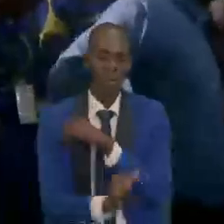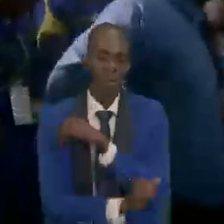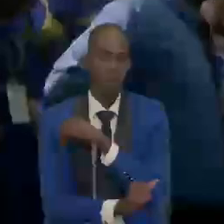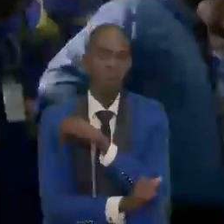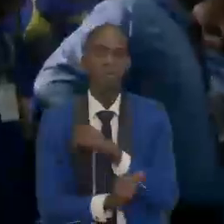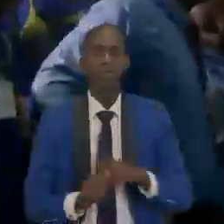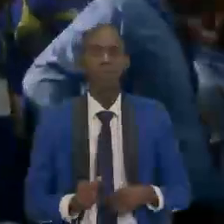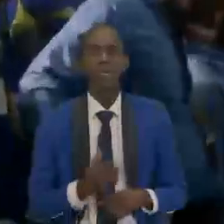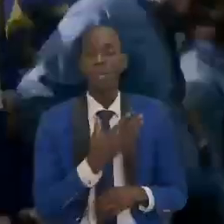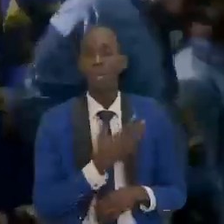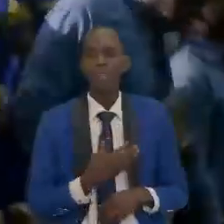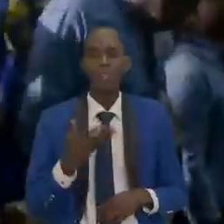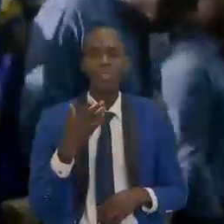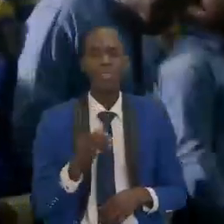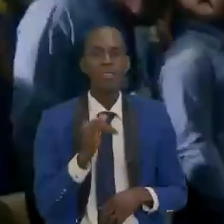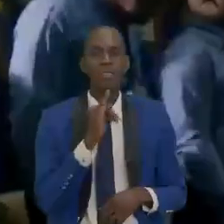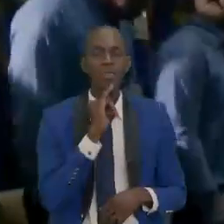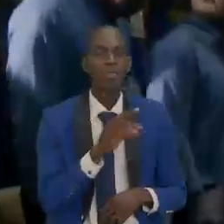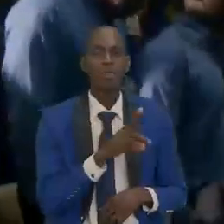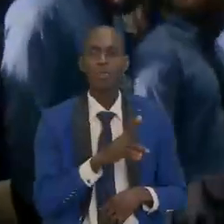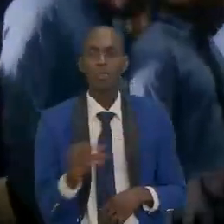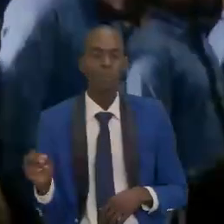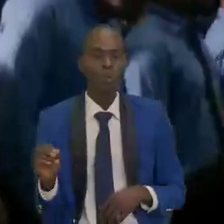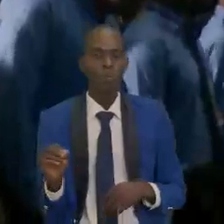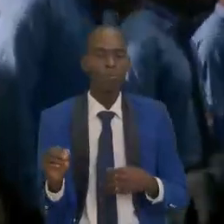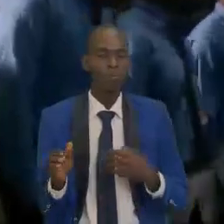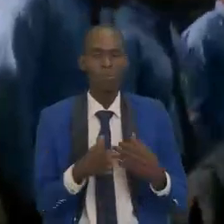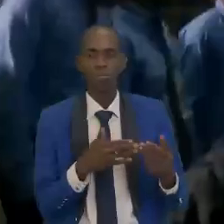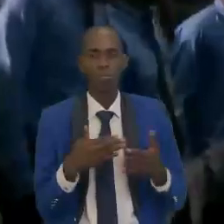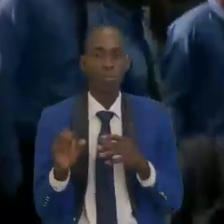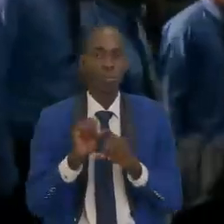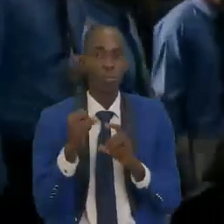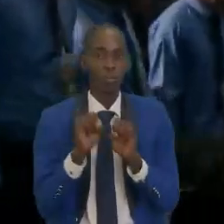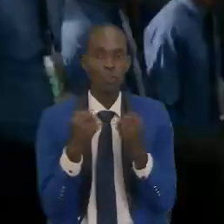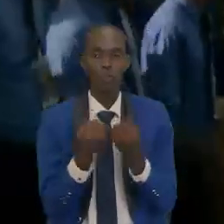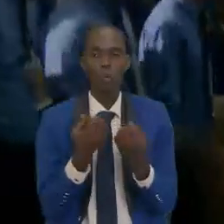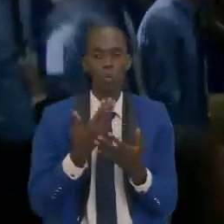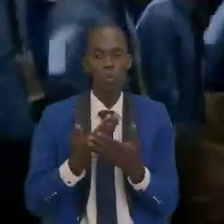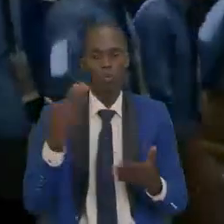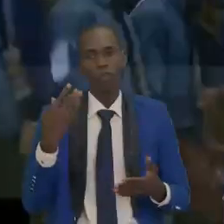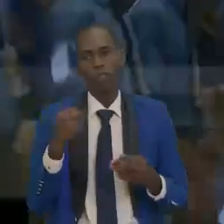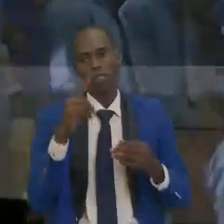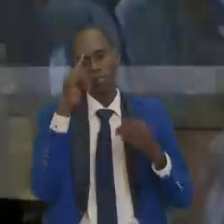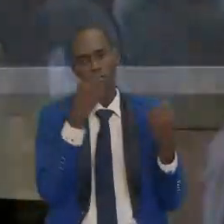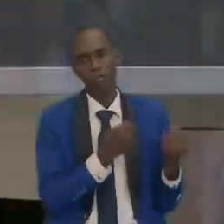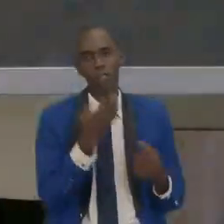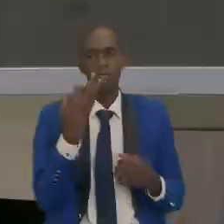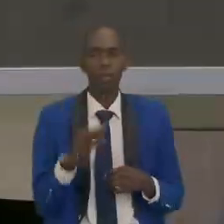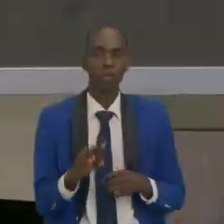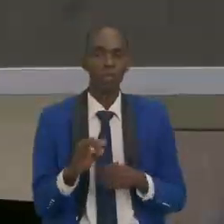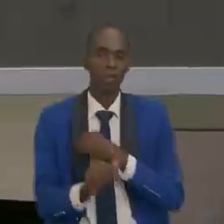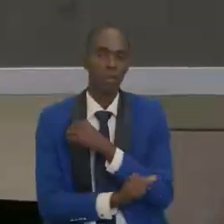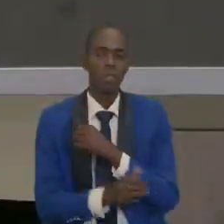and there's no hopeless situation before the faith of Abraham there's no powerless